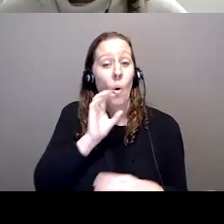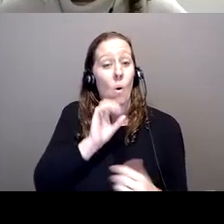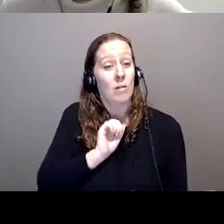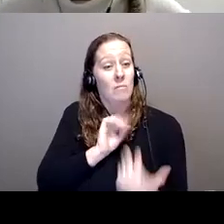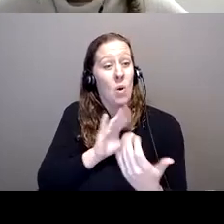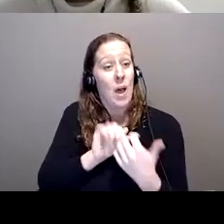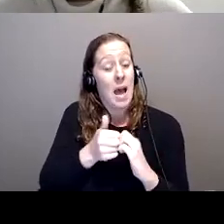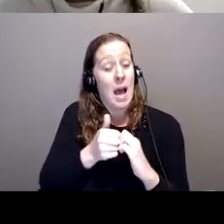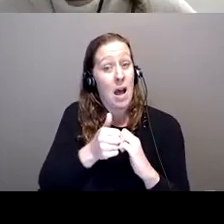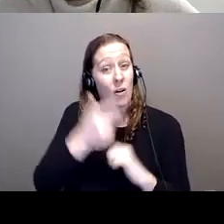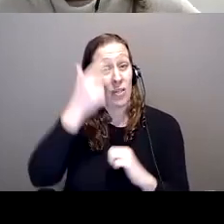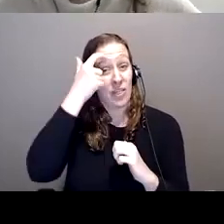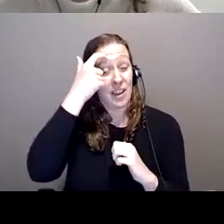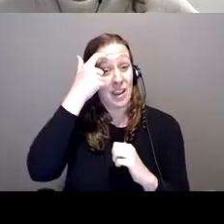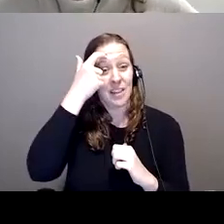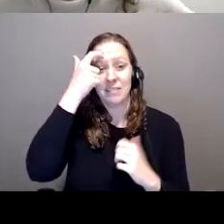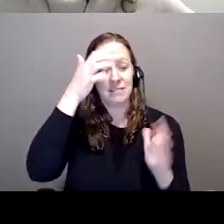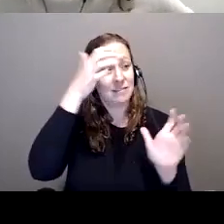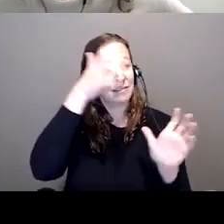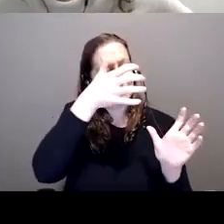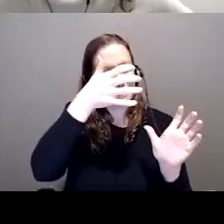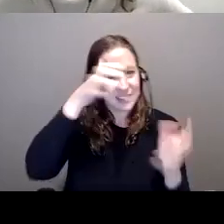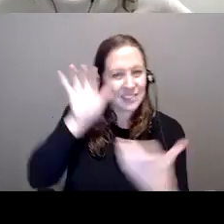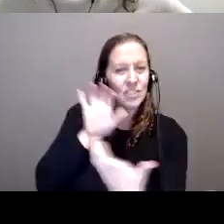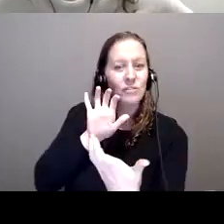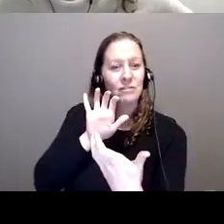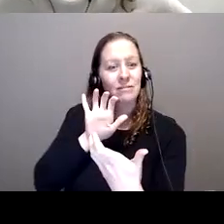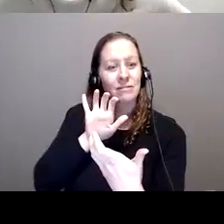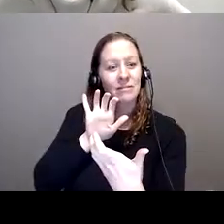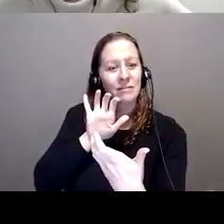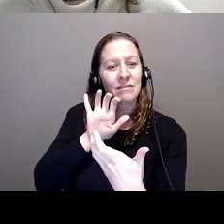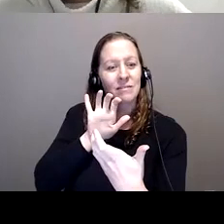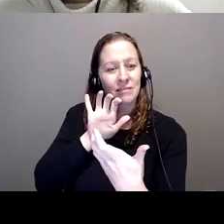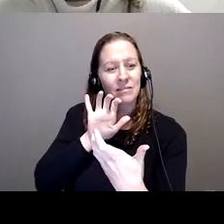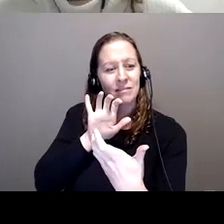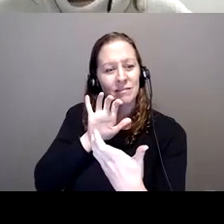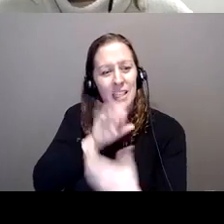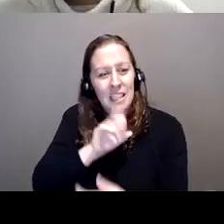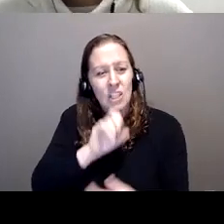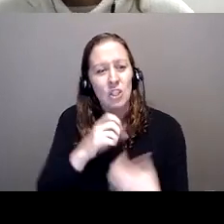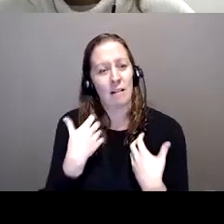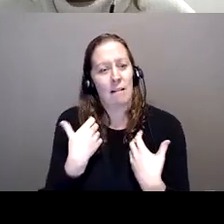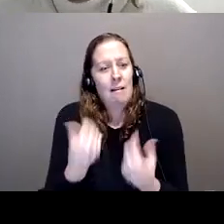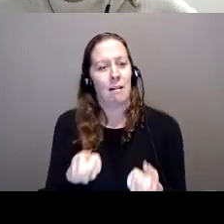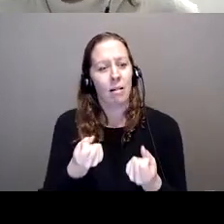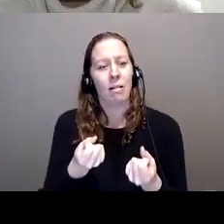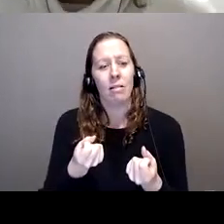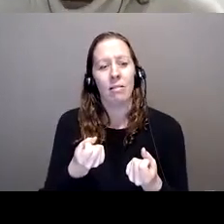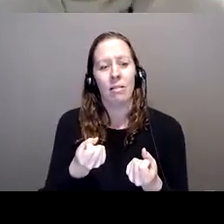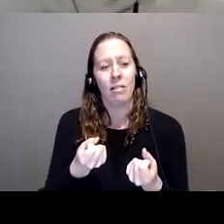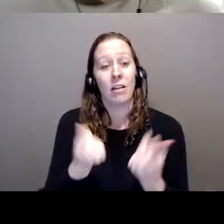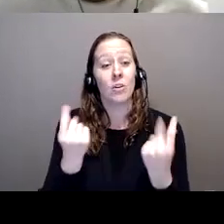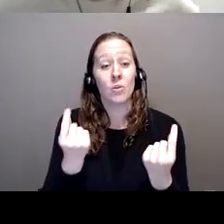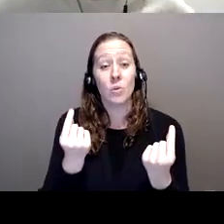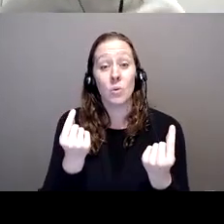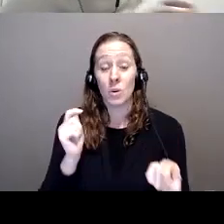majorly shift how we understand aging and health, and inspire the development of transformative approaches. So we